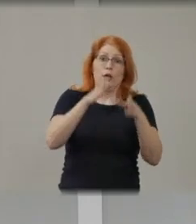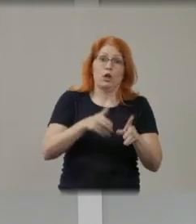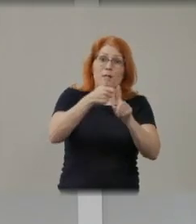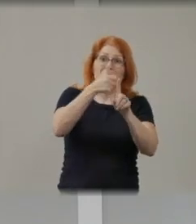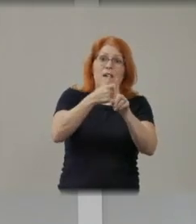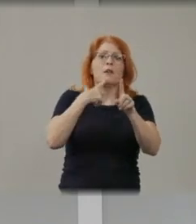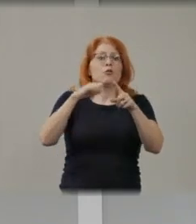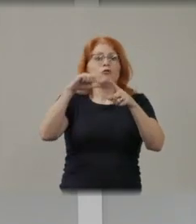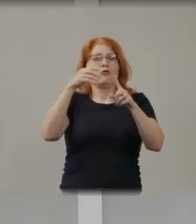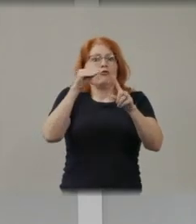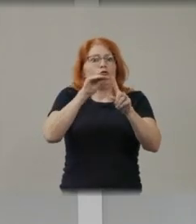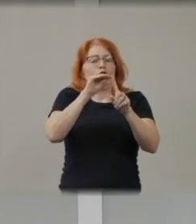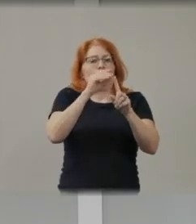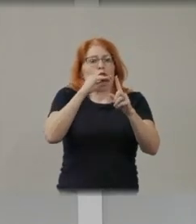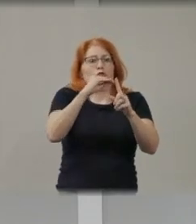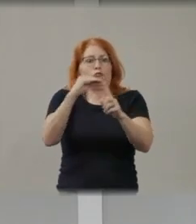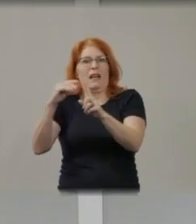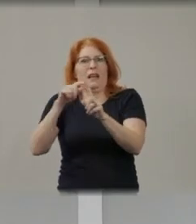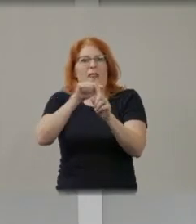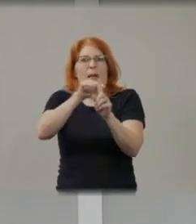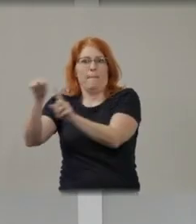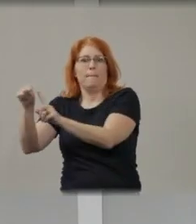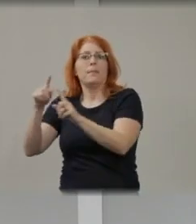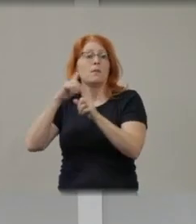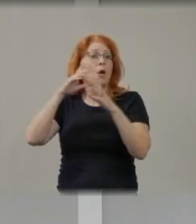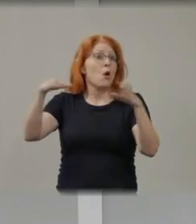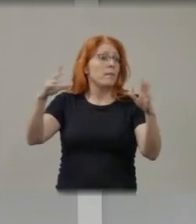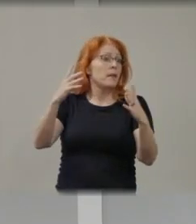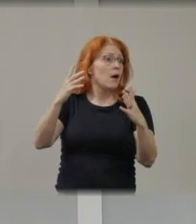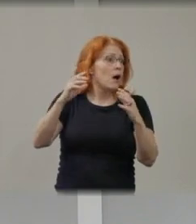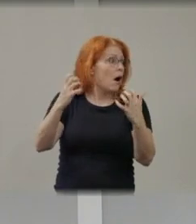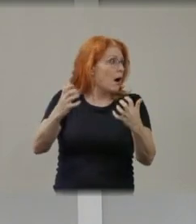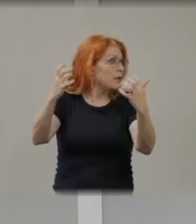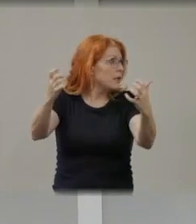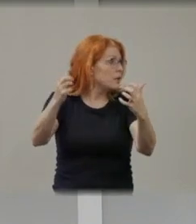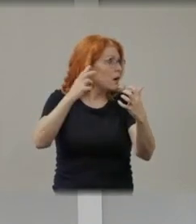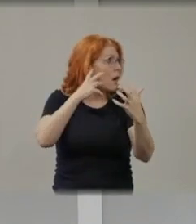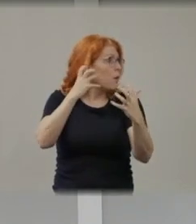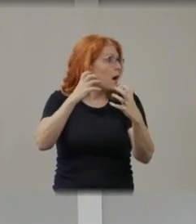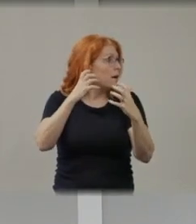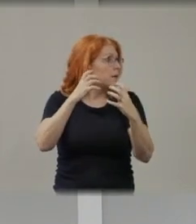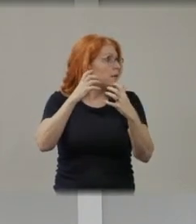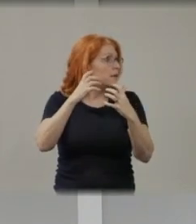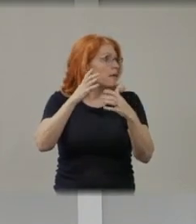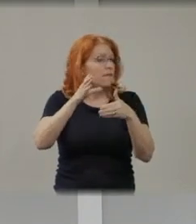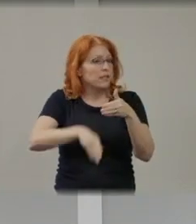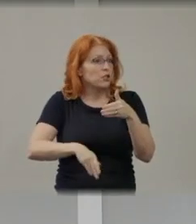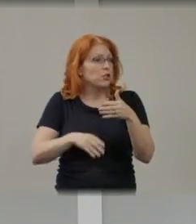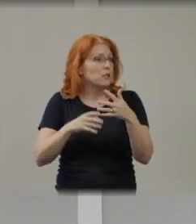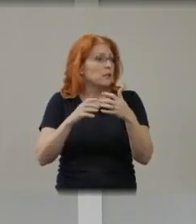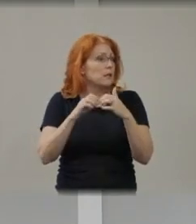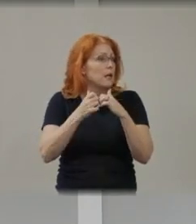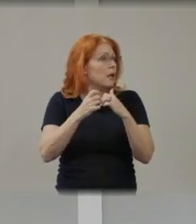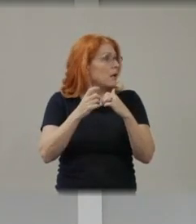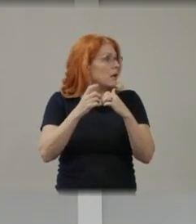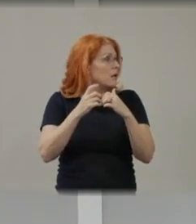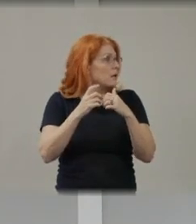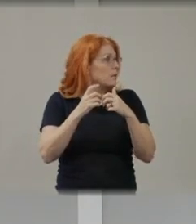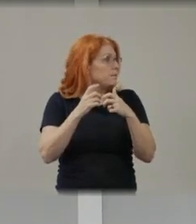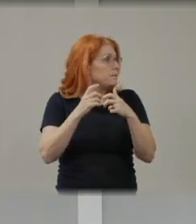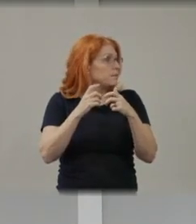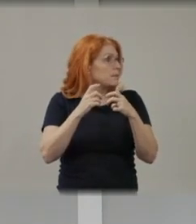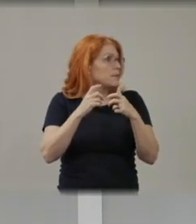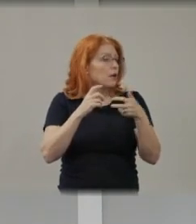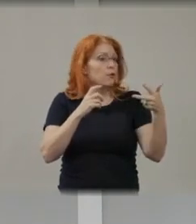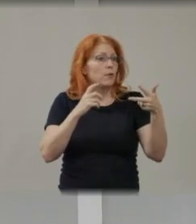questions? Well, Norm, I don't know if you were going to open it up to the audience, or I wanted to maybe just finish it up by putting the 3